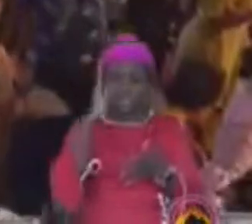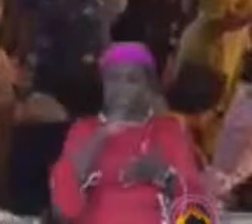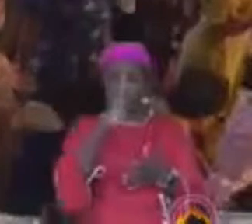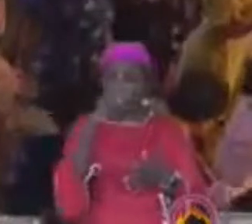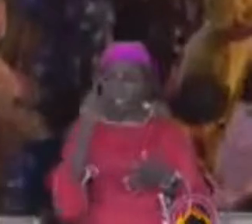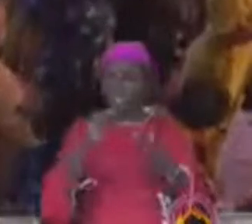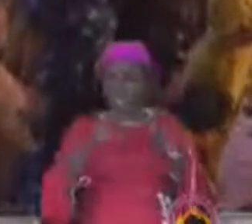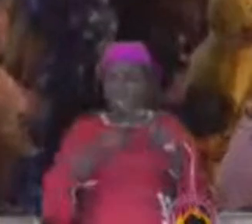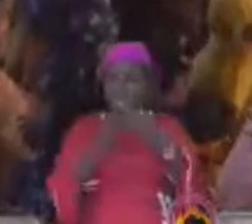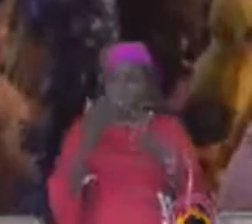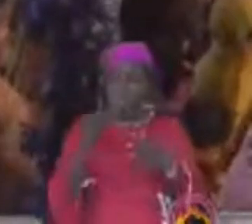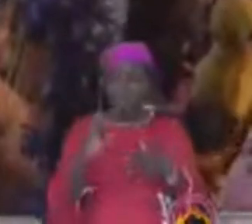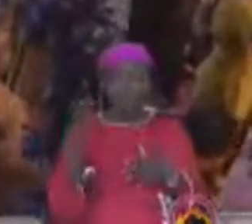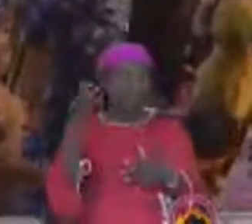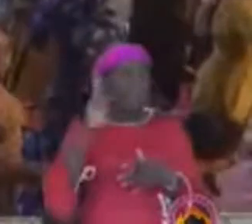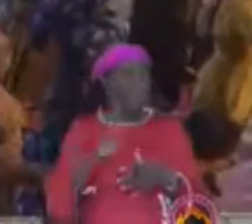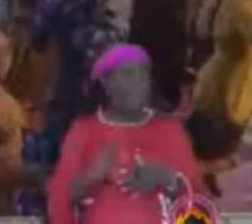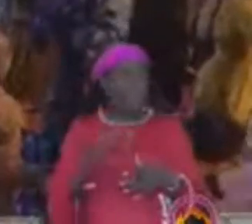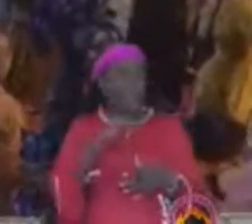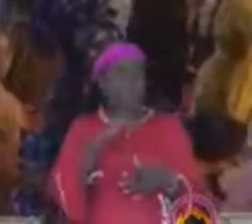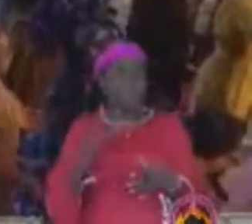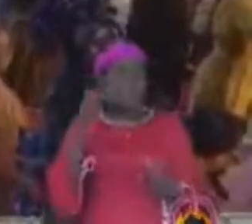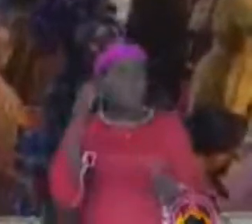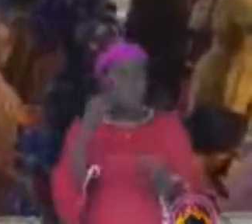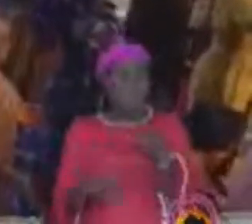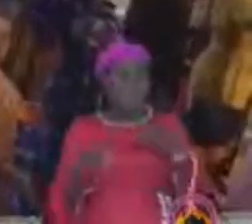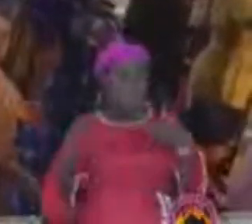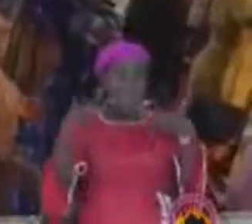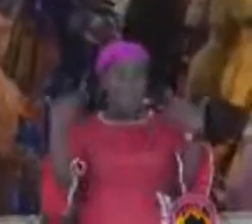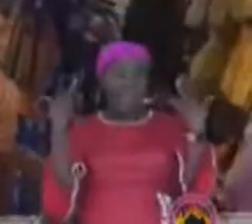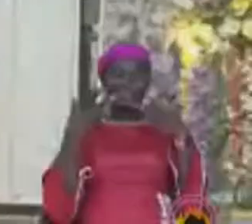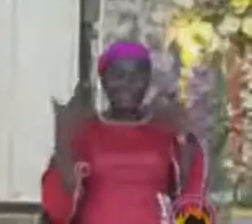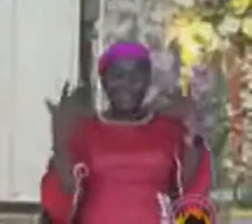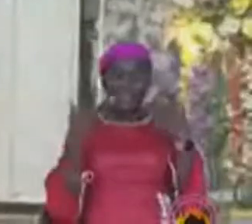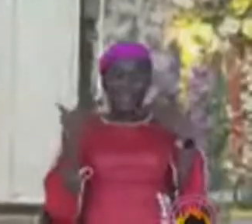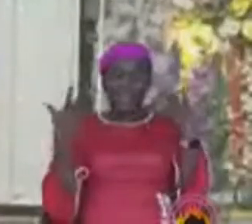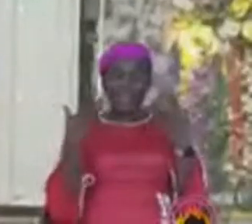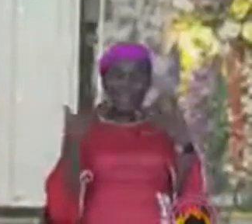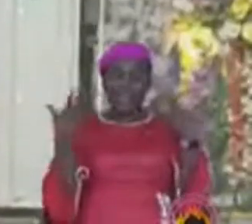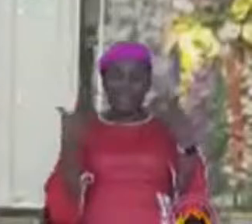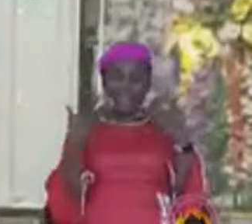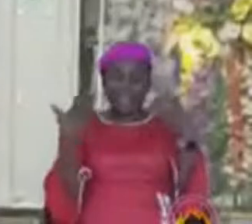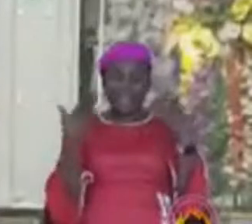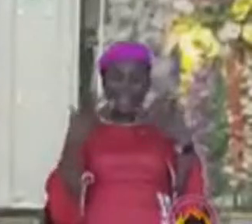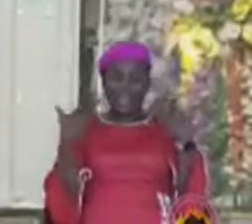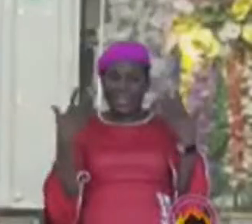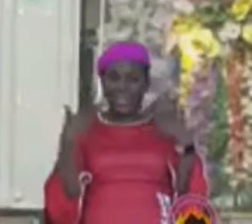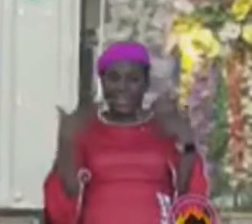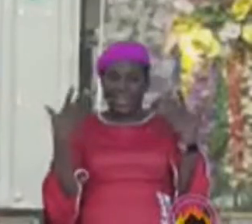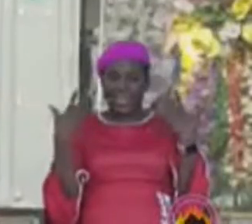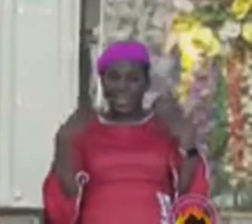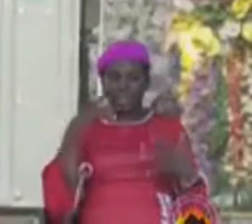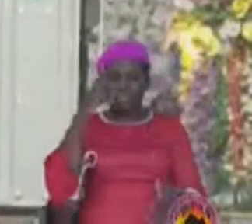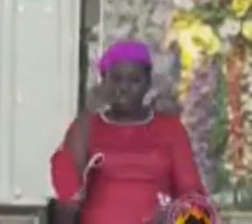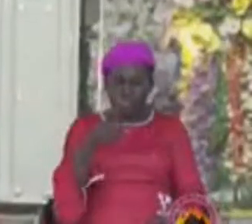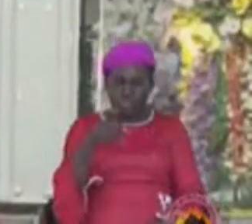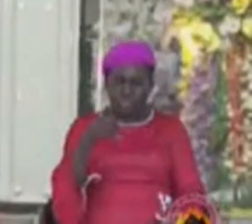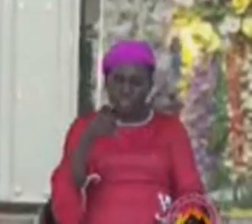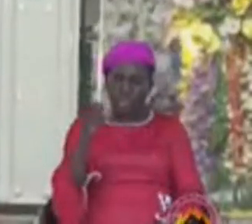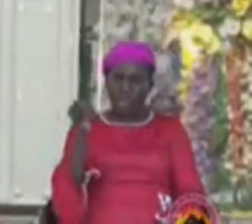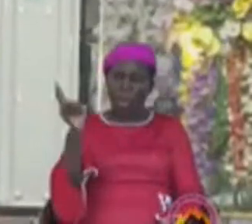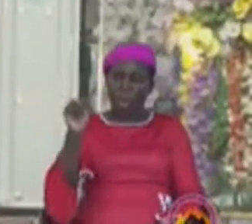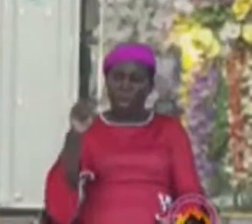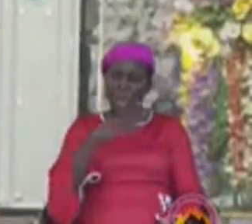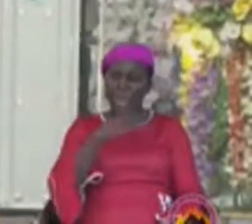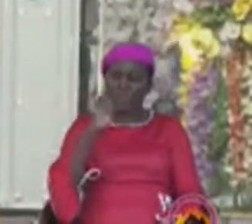unending laughter. You on and off